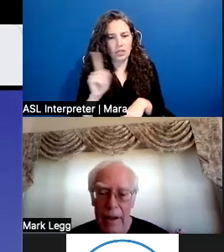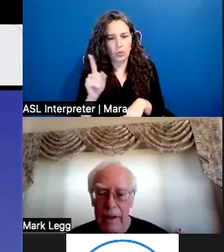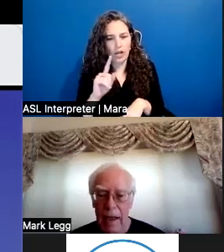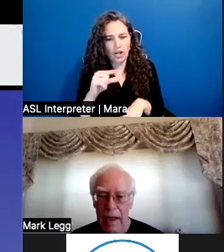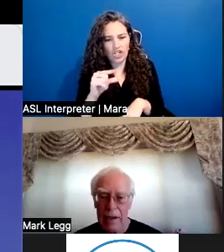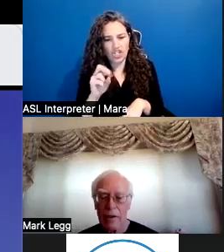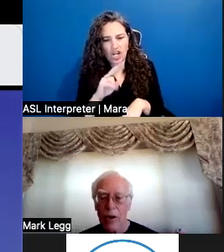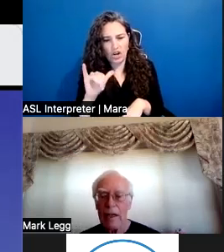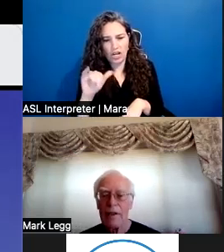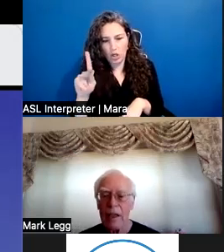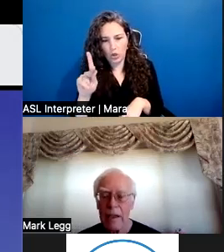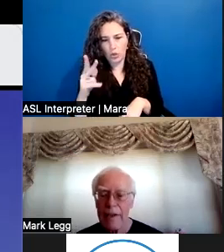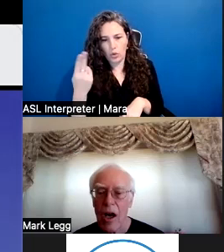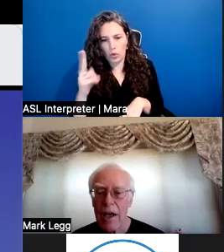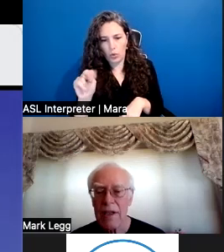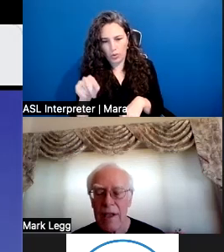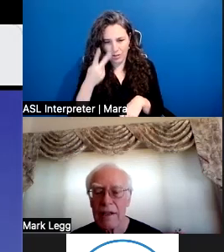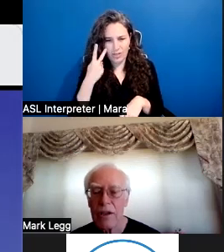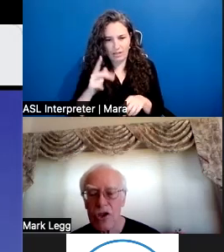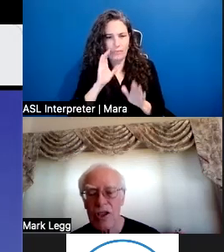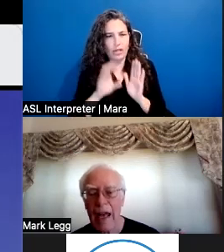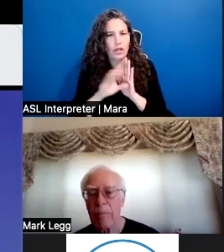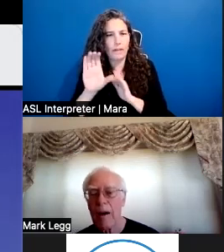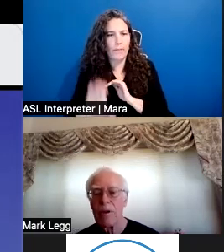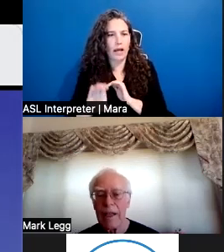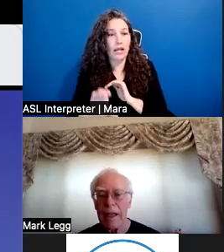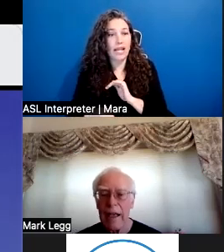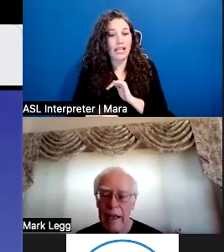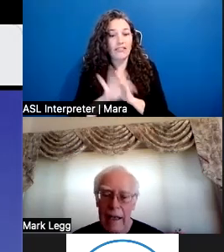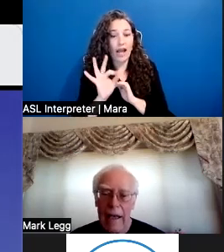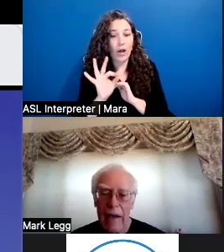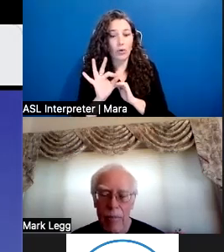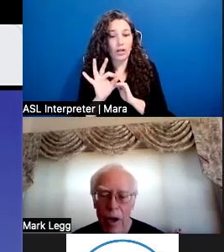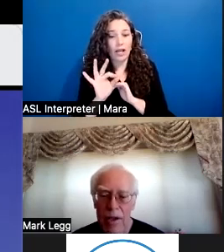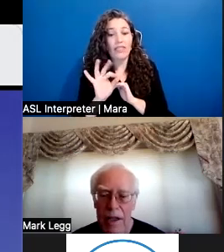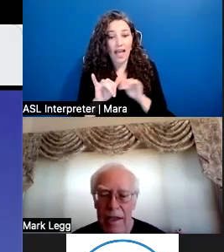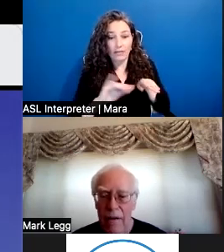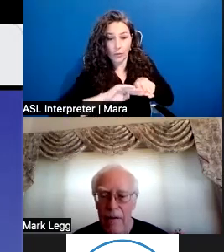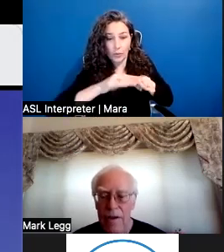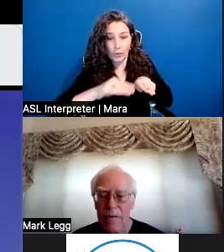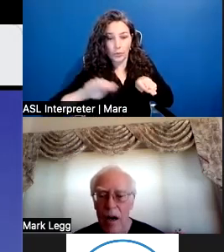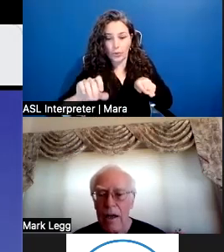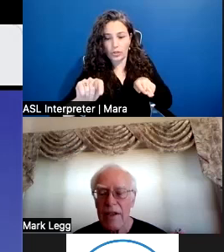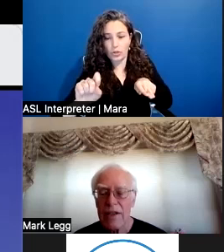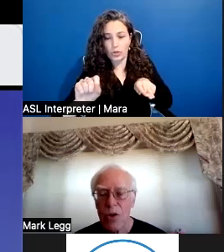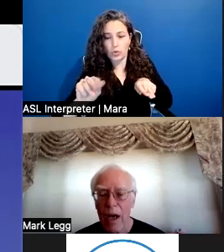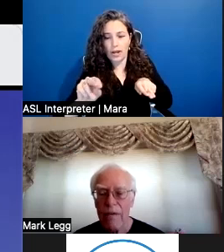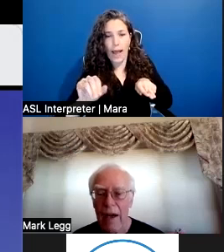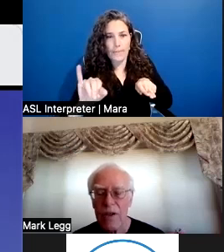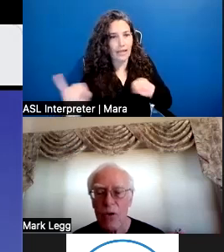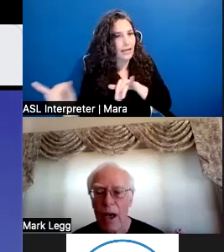deposit. And Lori has seen this, and Costa says it looks just like Papua New Guinea. And the importance is, first of all, this